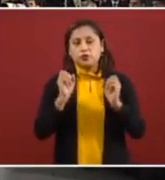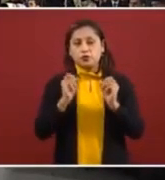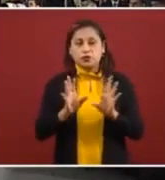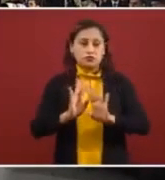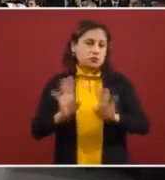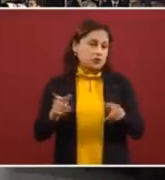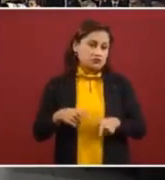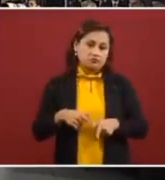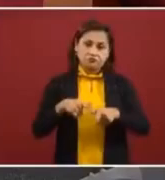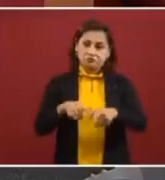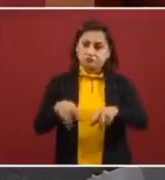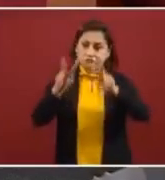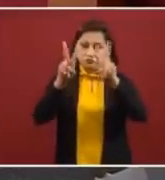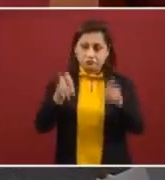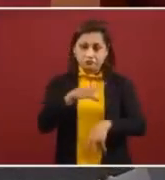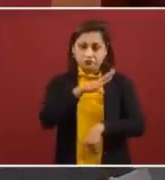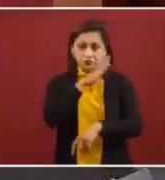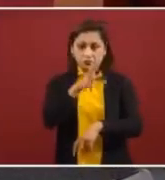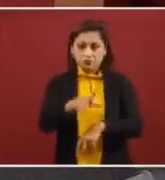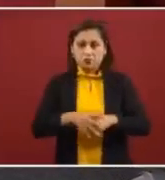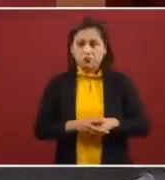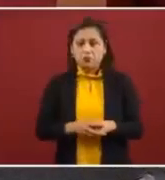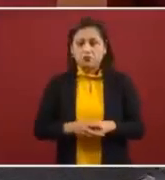Okay, let's go to the general, I guess.